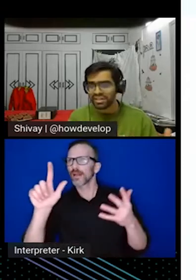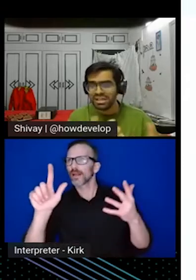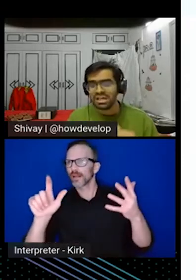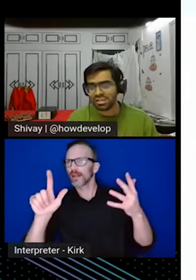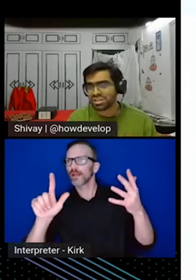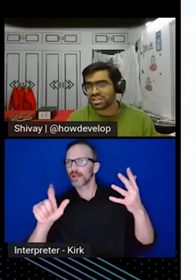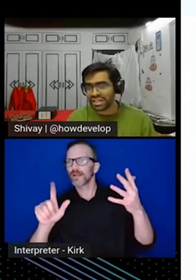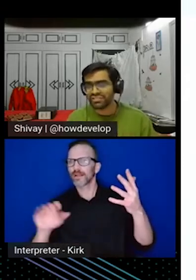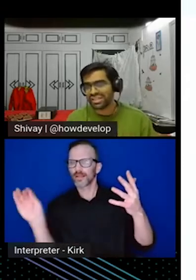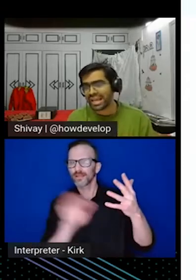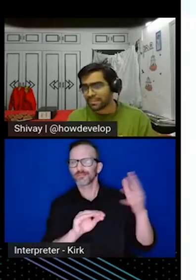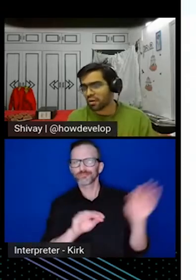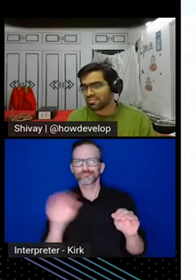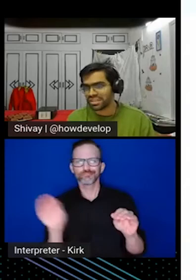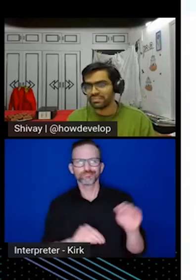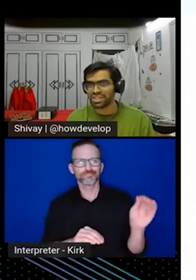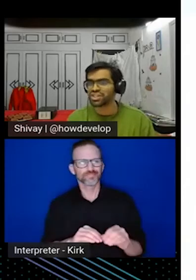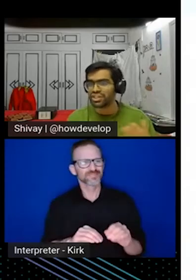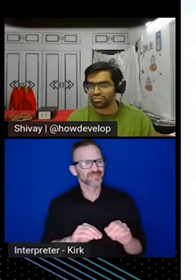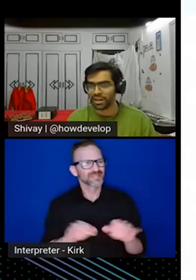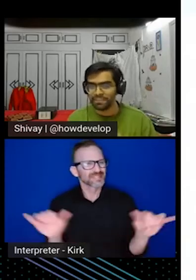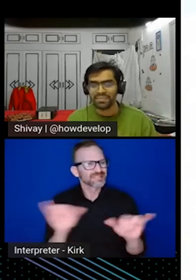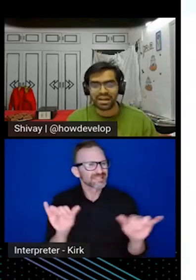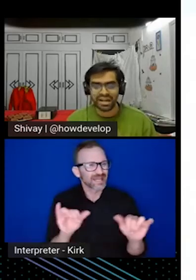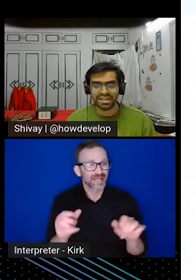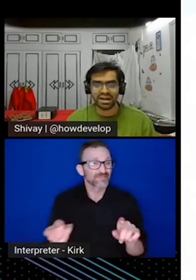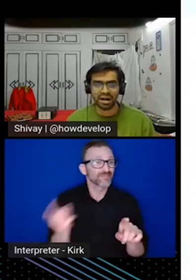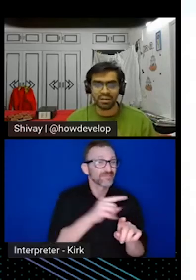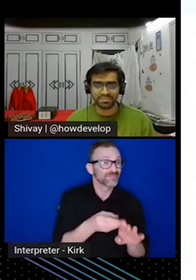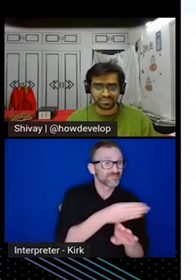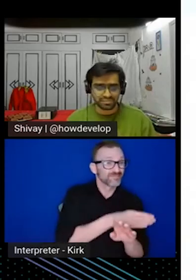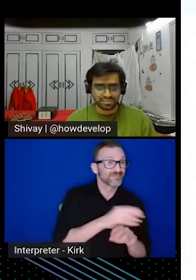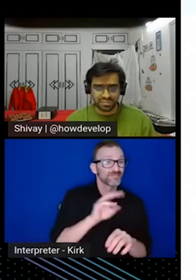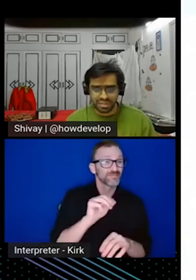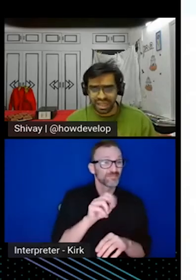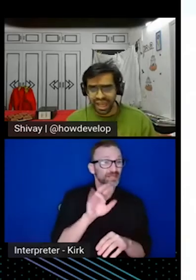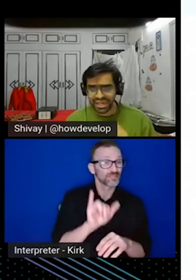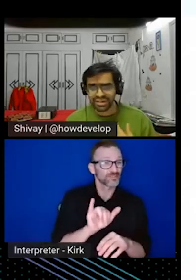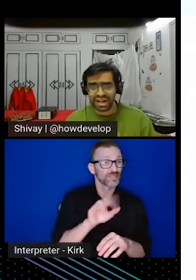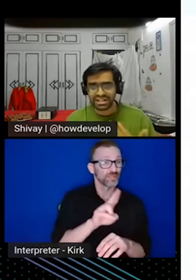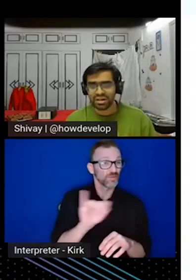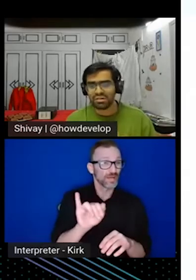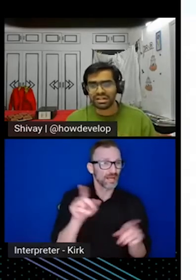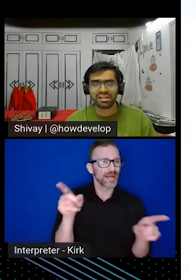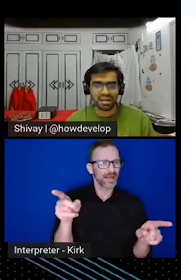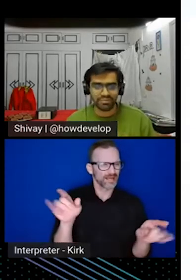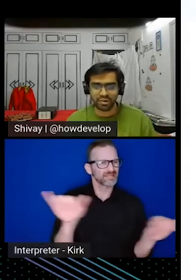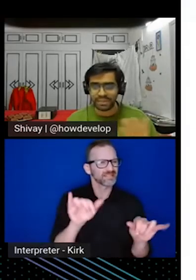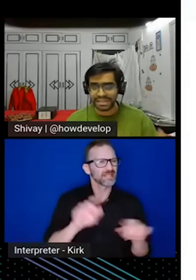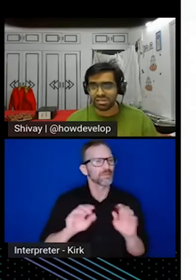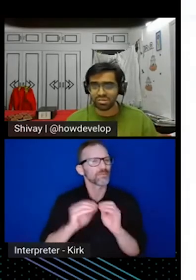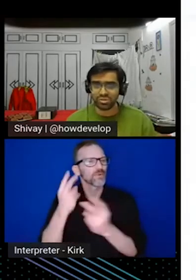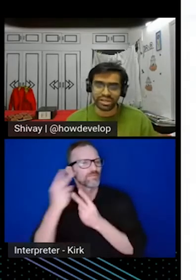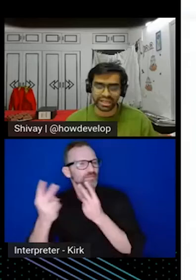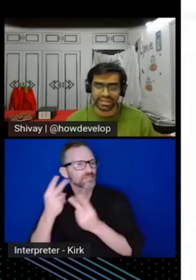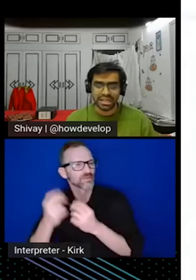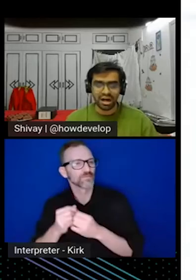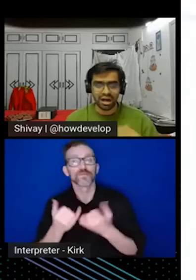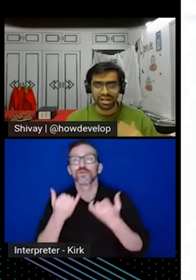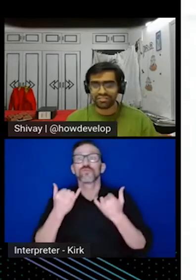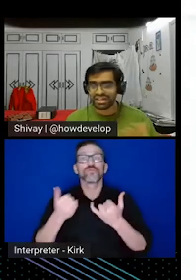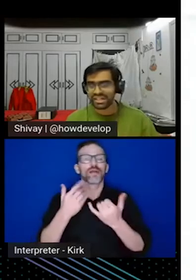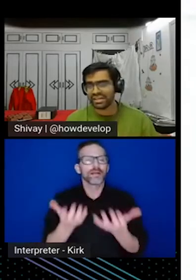thing that we just did with the help of the Meshery UI, right? And right now it is up for a beta, so you